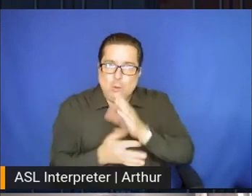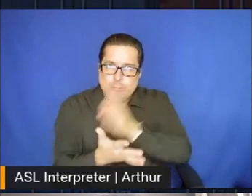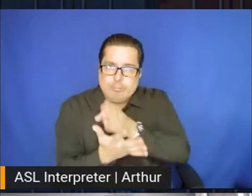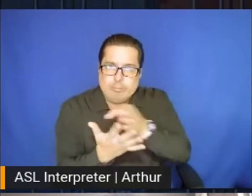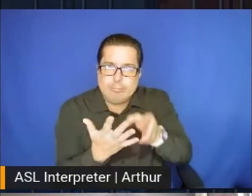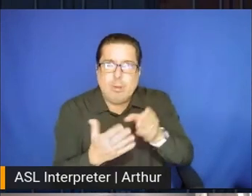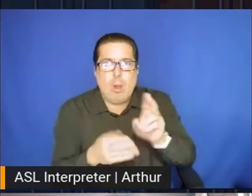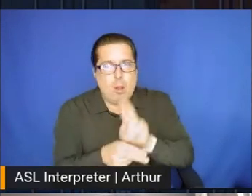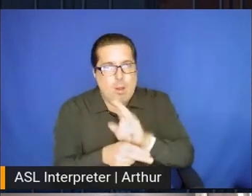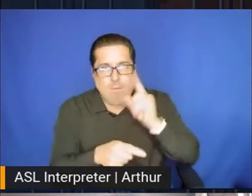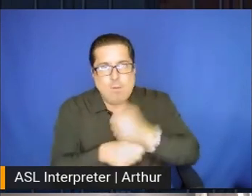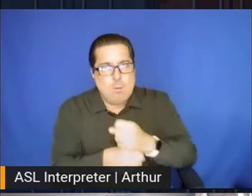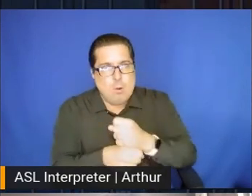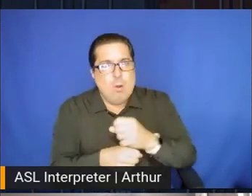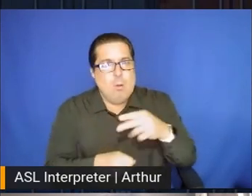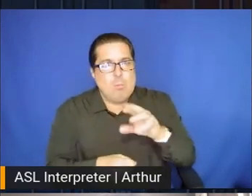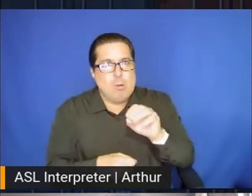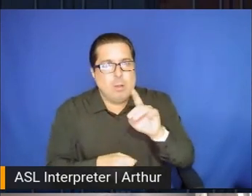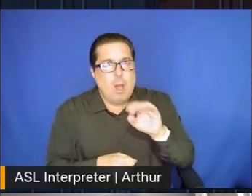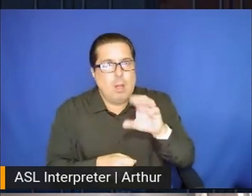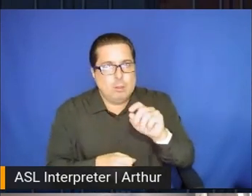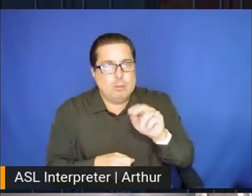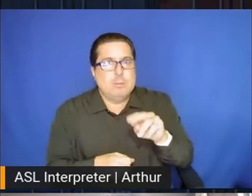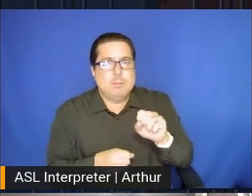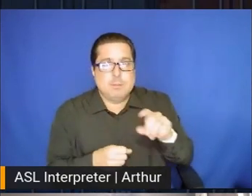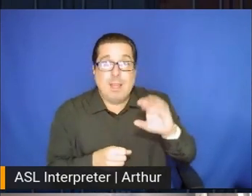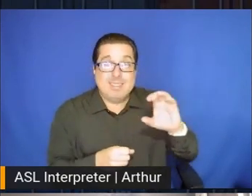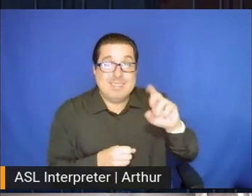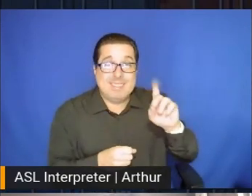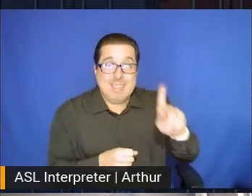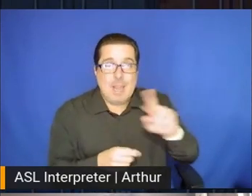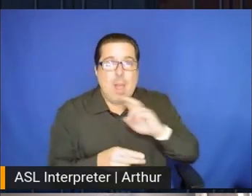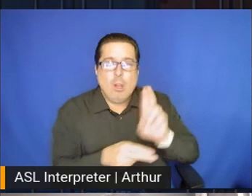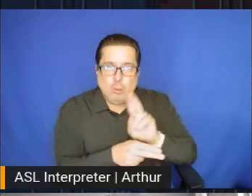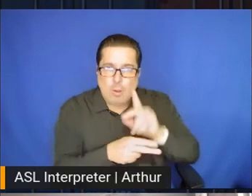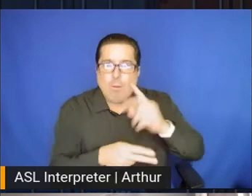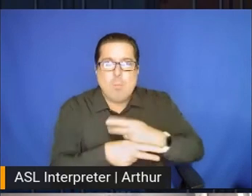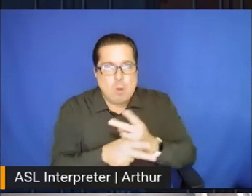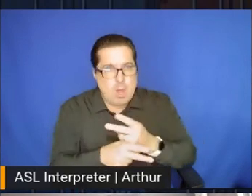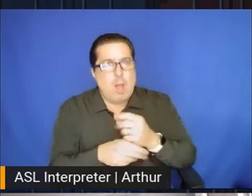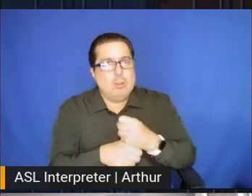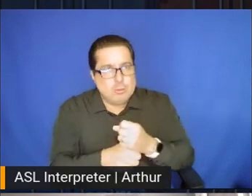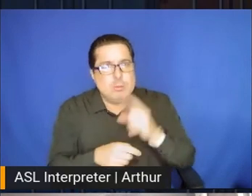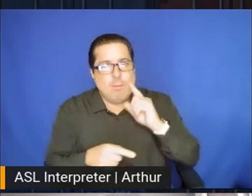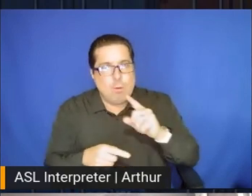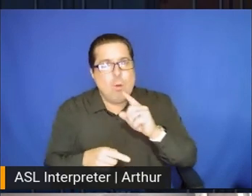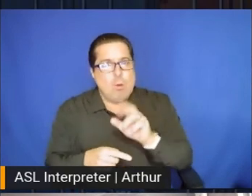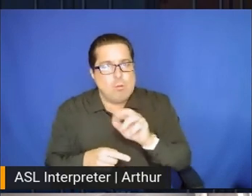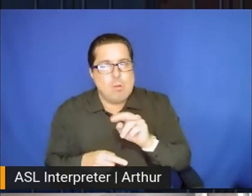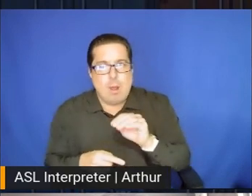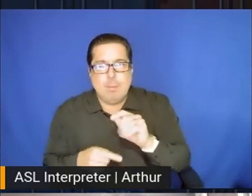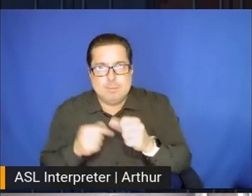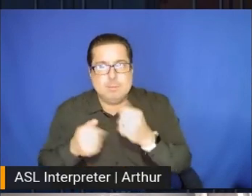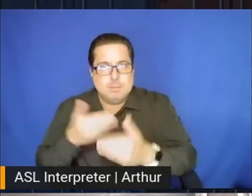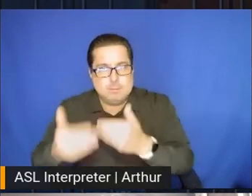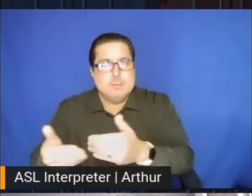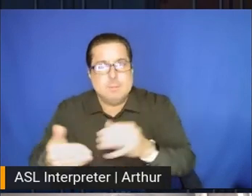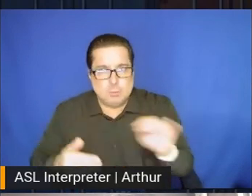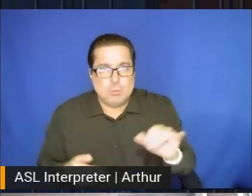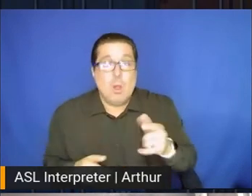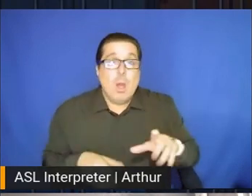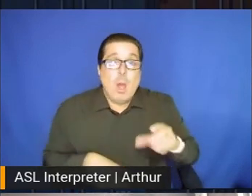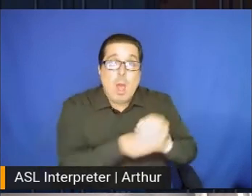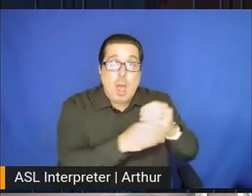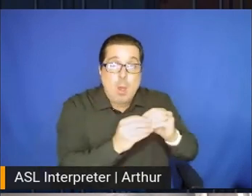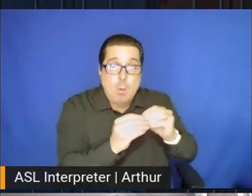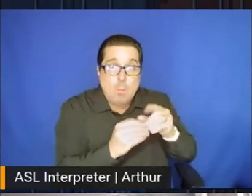environment. CDK8's been used for production environments as well. Ellie, do you have anything to add? I just